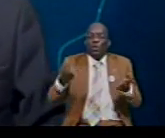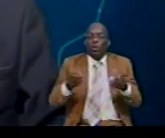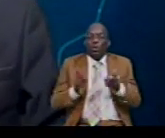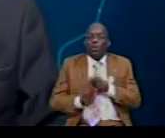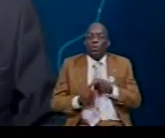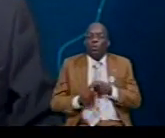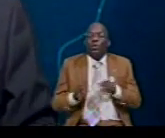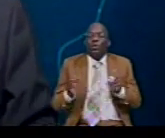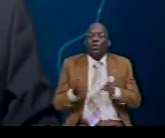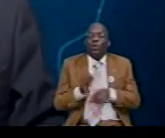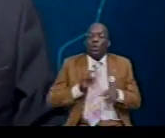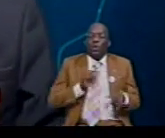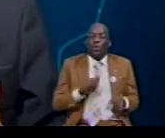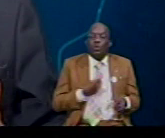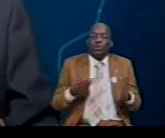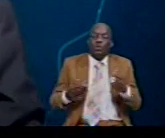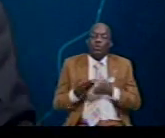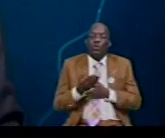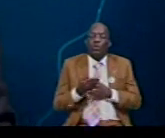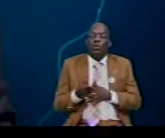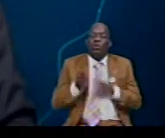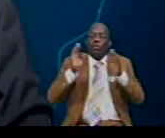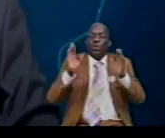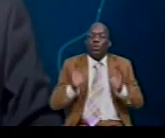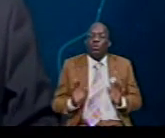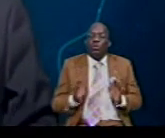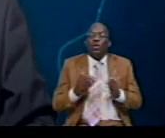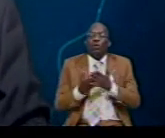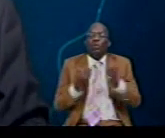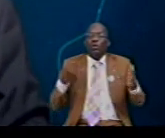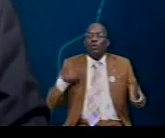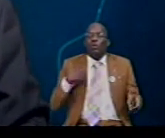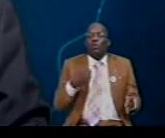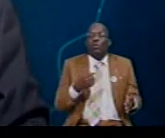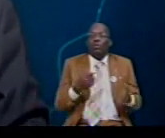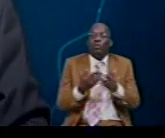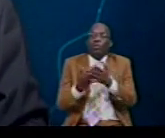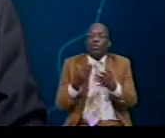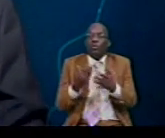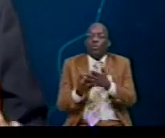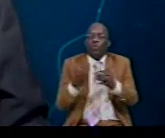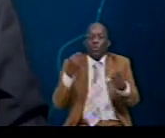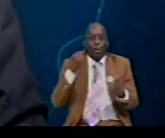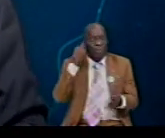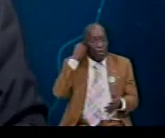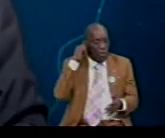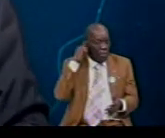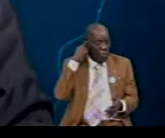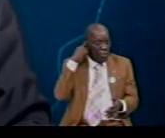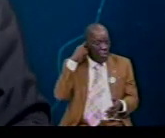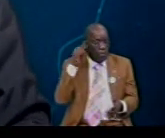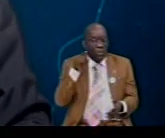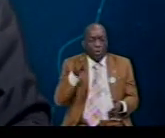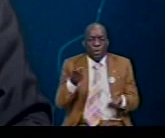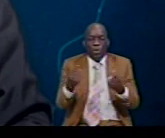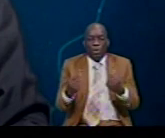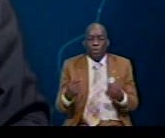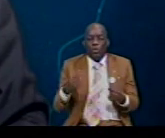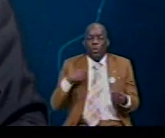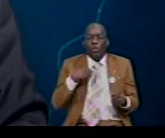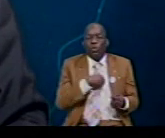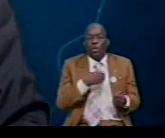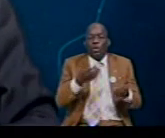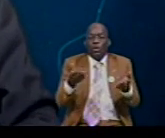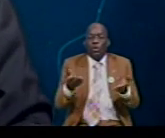Dr. W.F. Kumuyi. But before he comes, I would like to take this opportunity to bring to you the gospel music